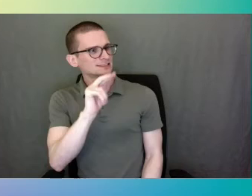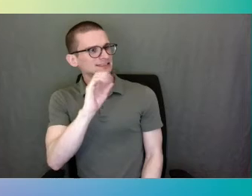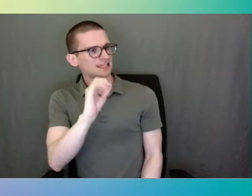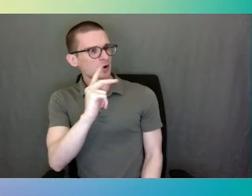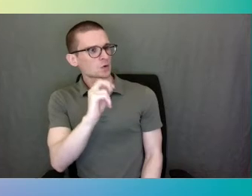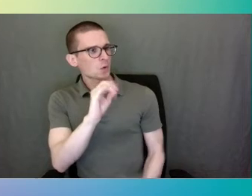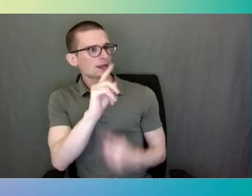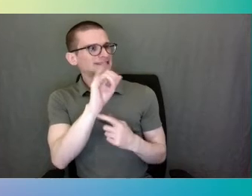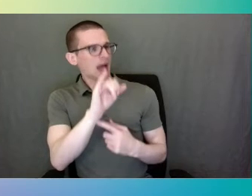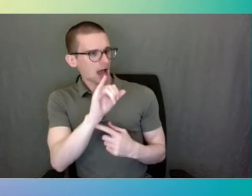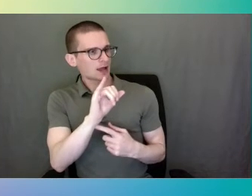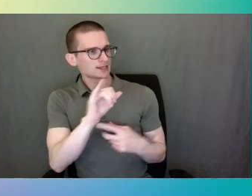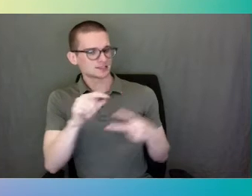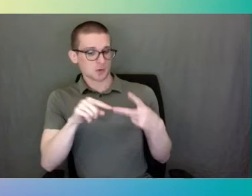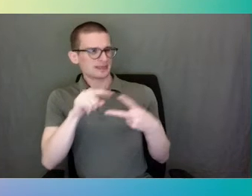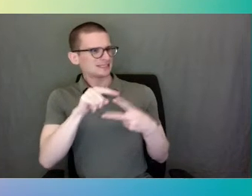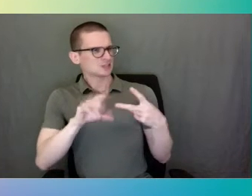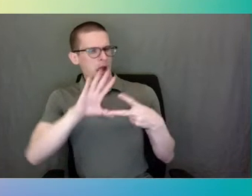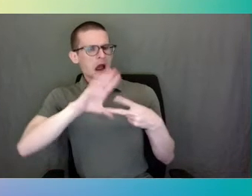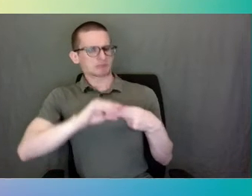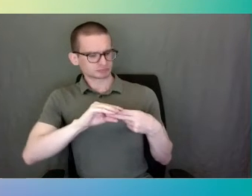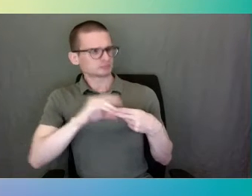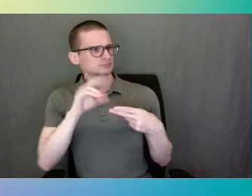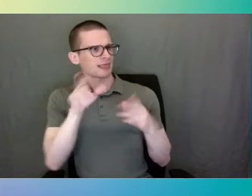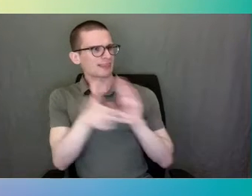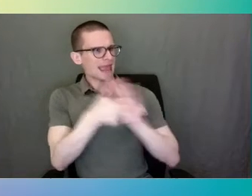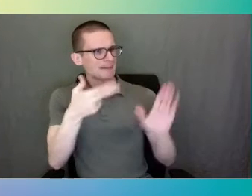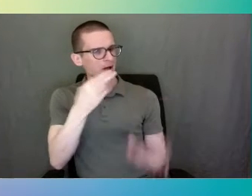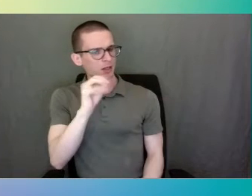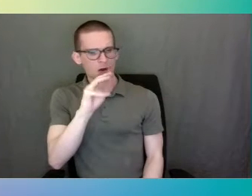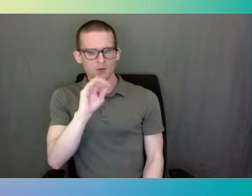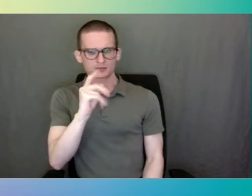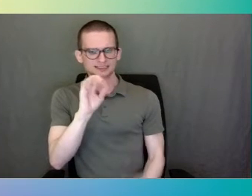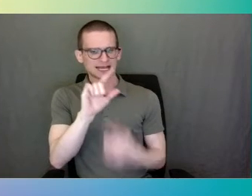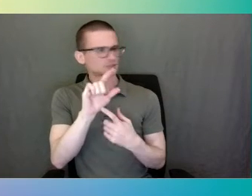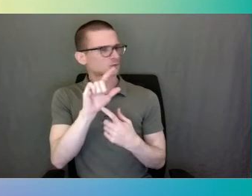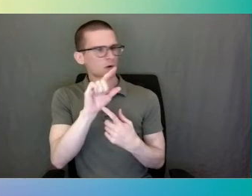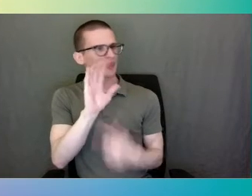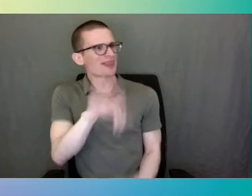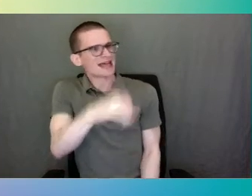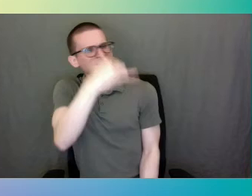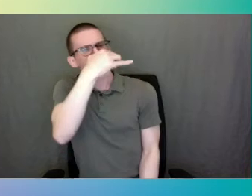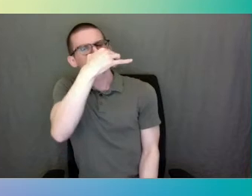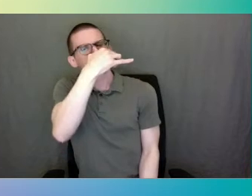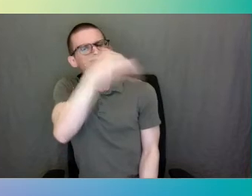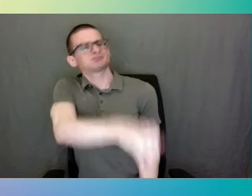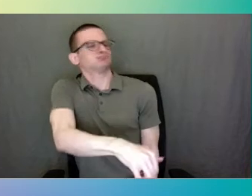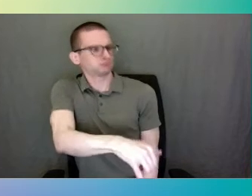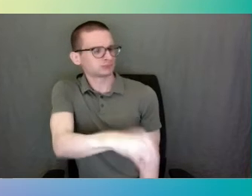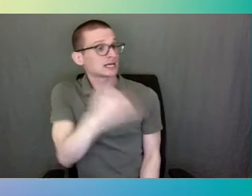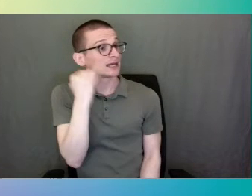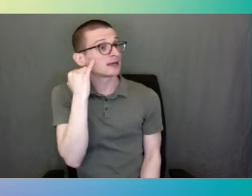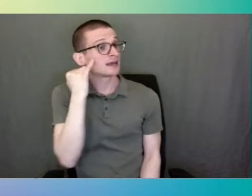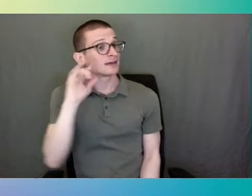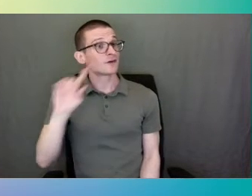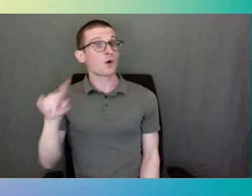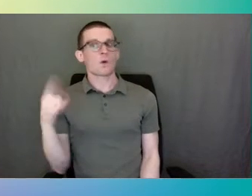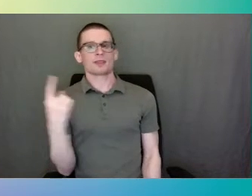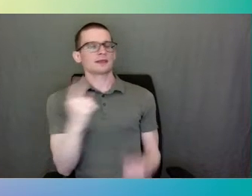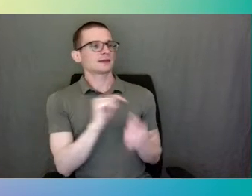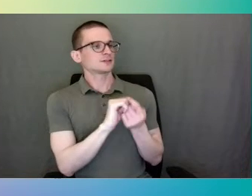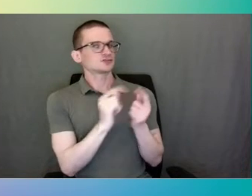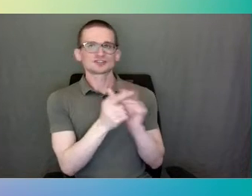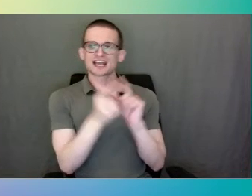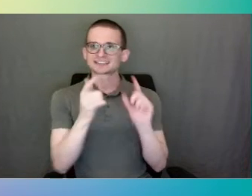malakoi and arsenokoitai as homosexual is, his word, ridiculous. If only the translators had stopped